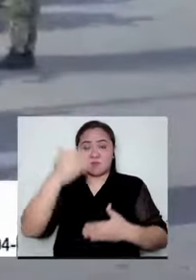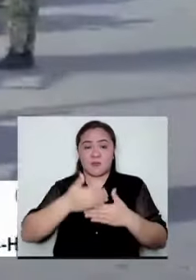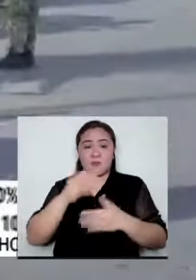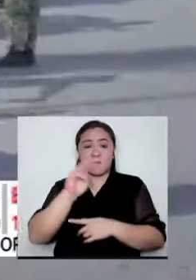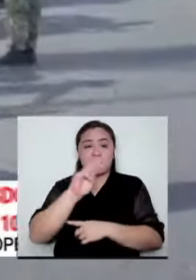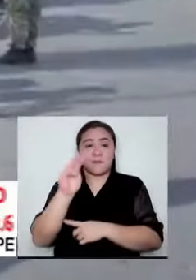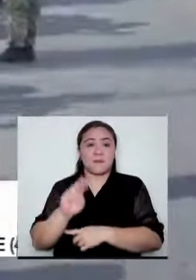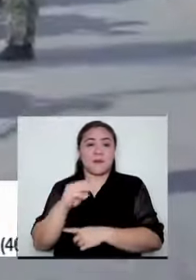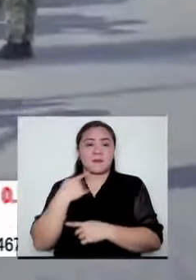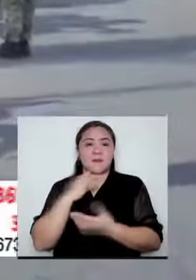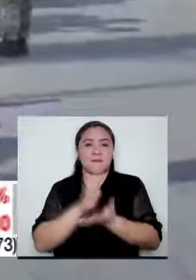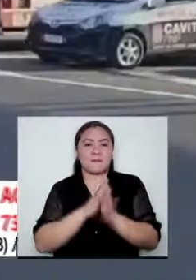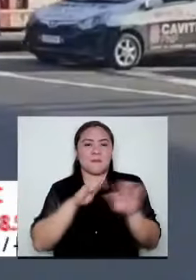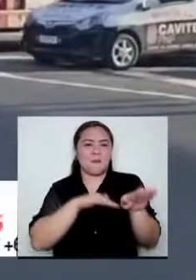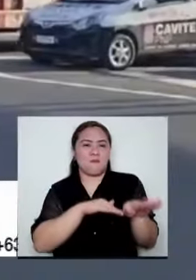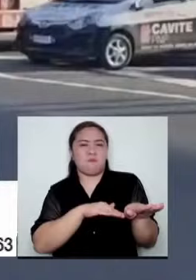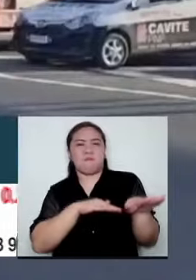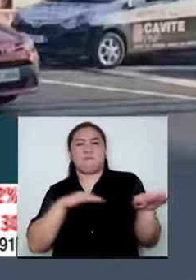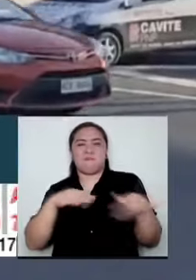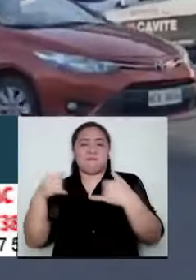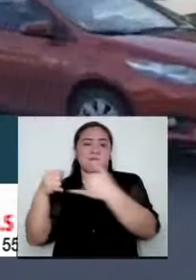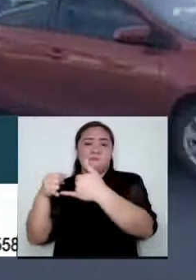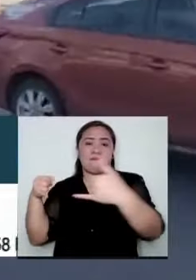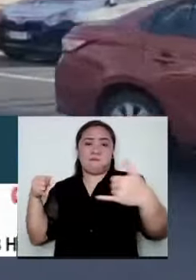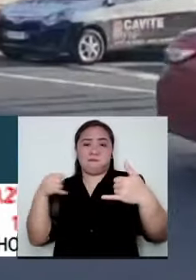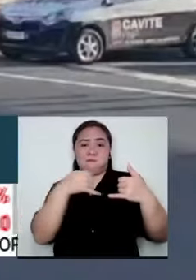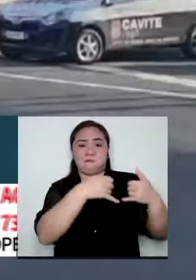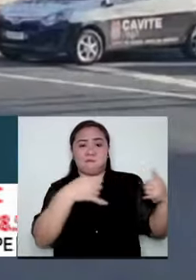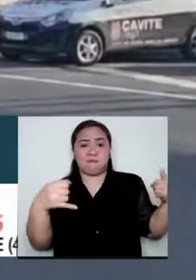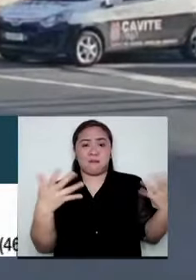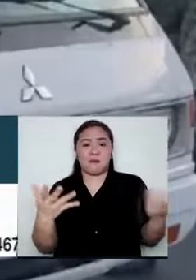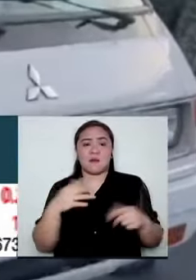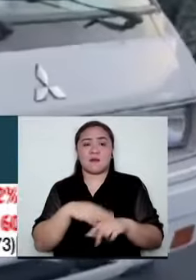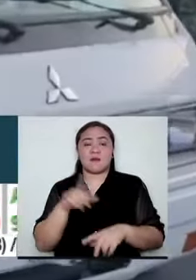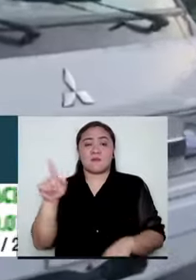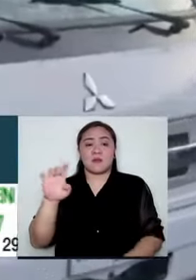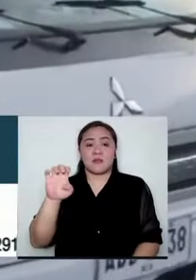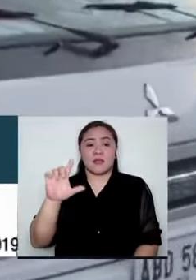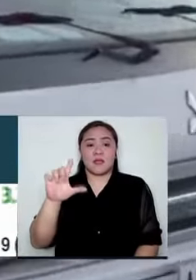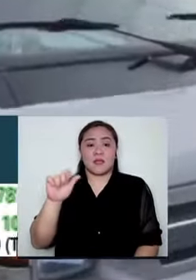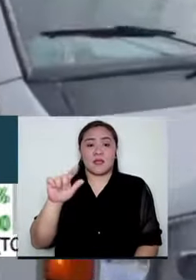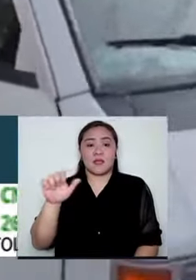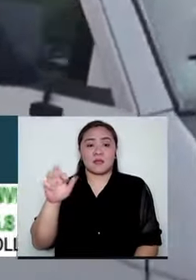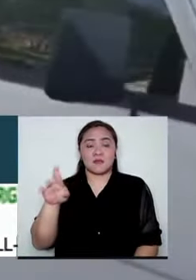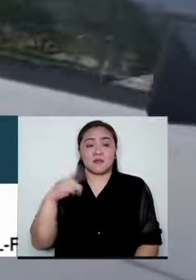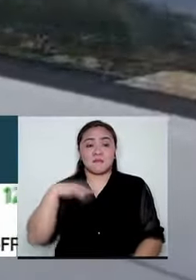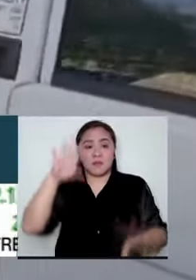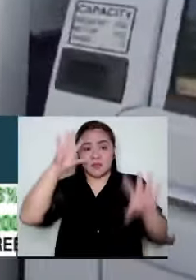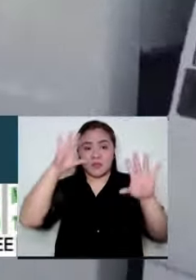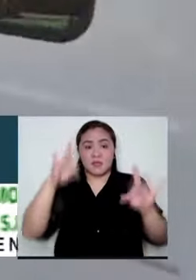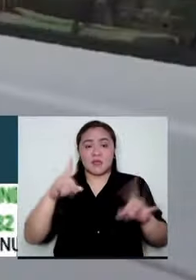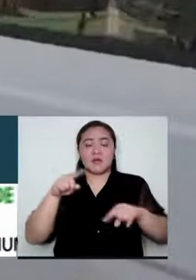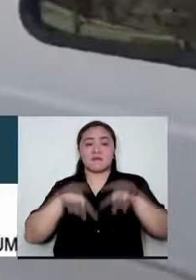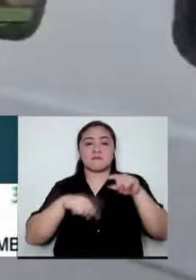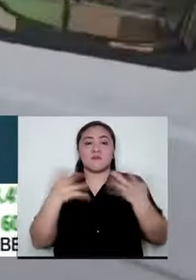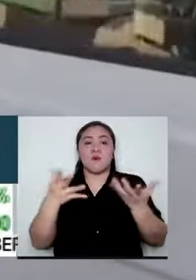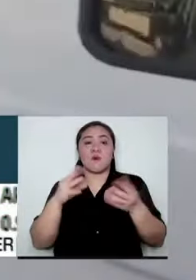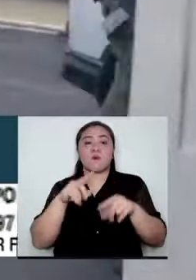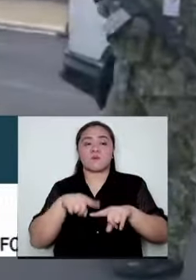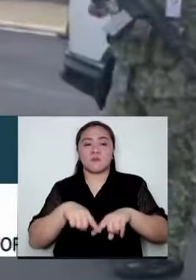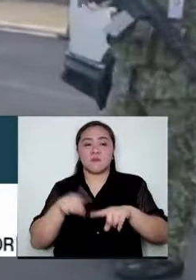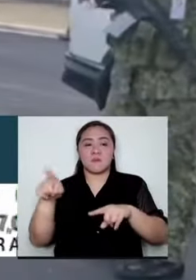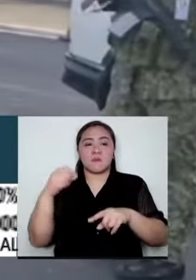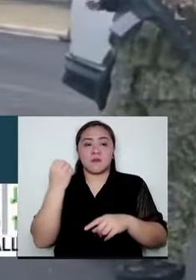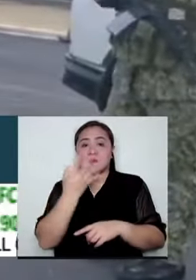the heavy traffic at borders. Police Chief Guillermo Eleazar says the decision will be based on the number of violators caught